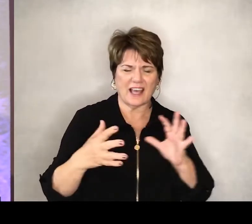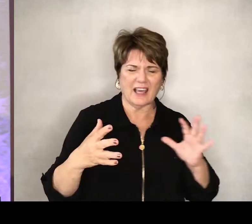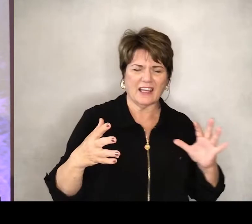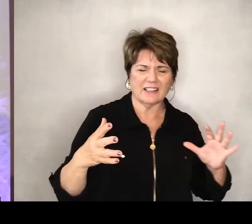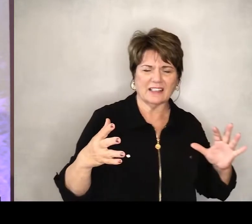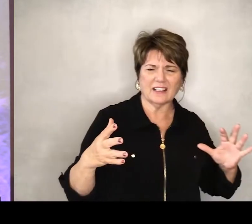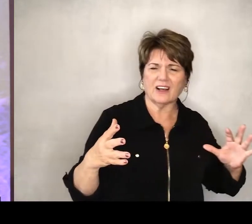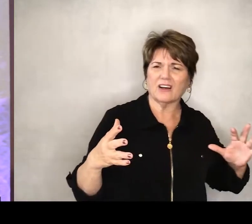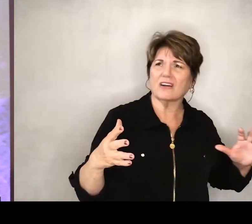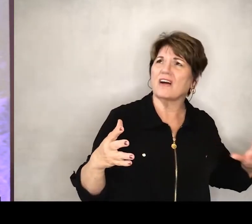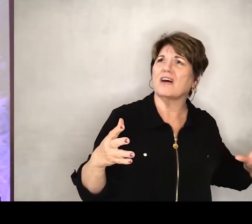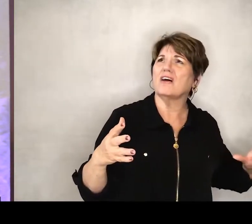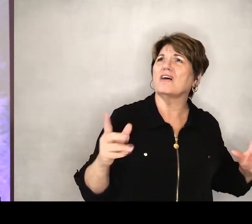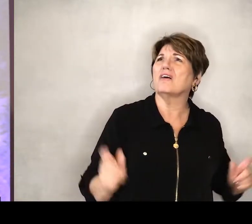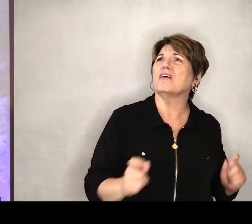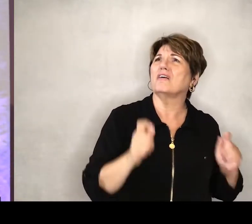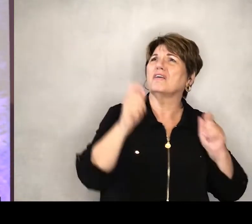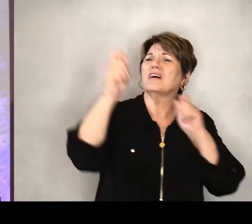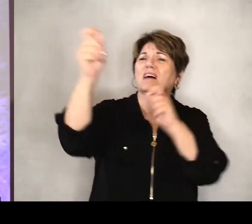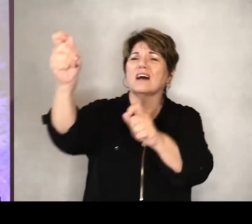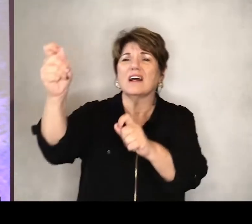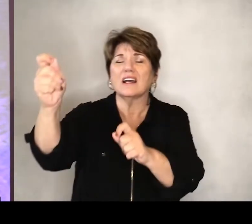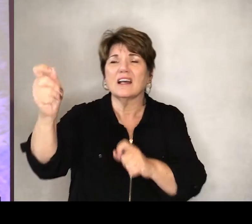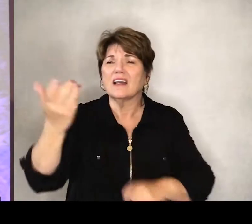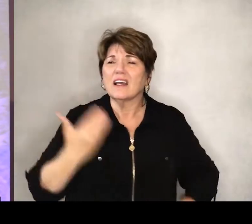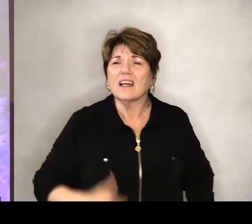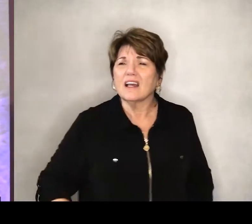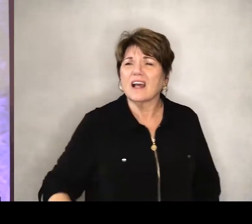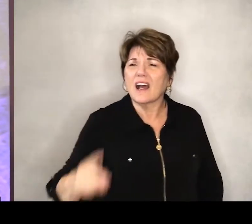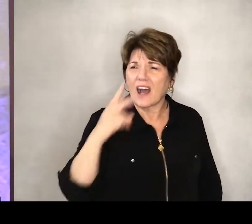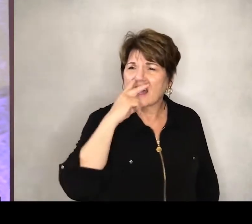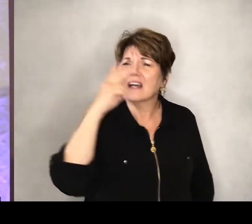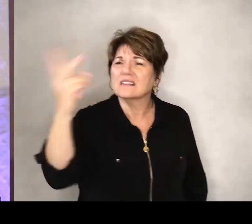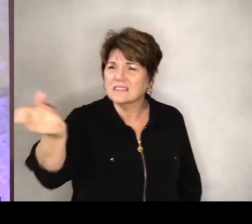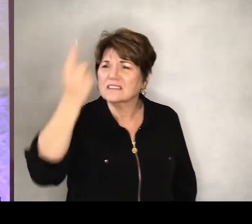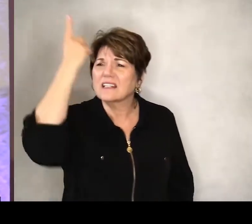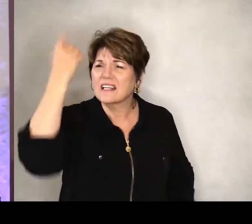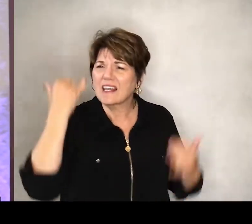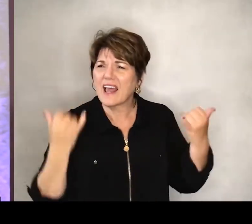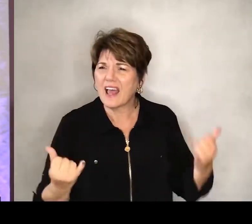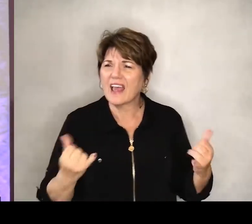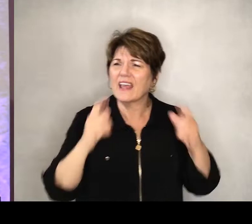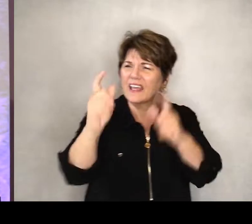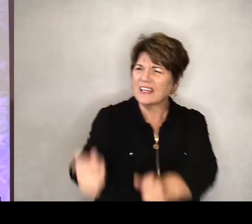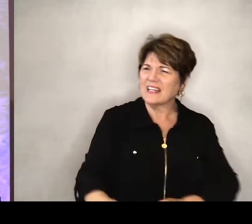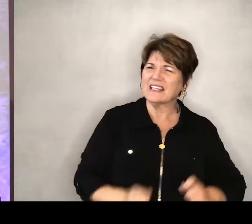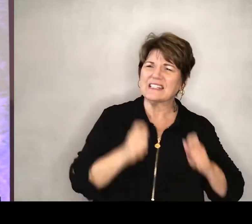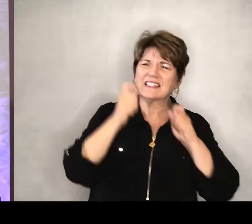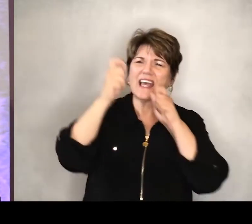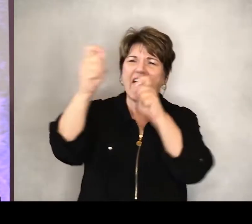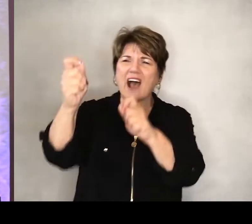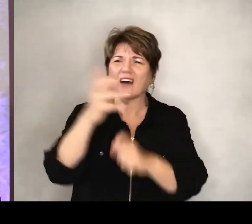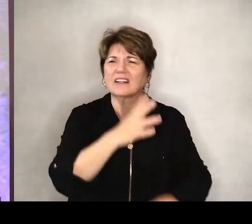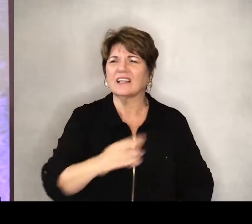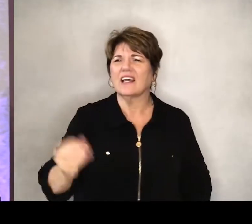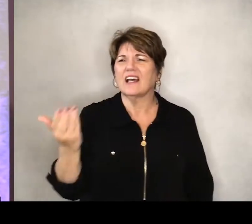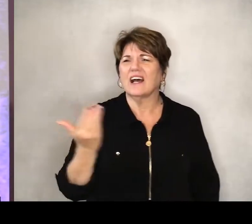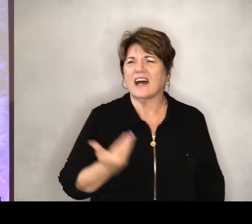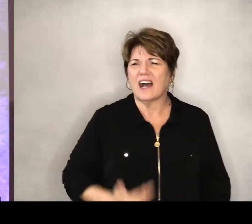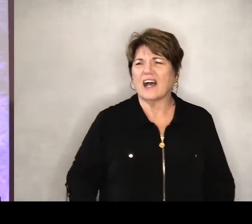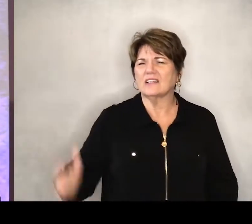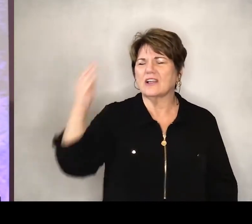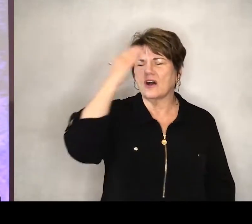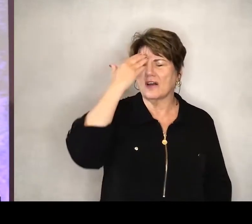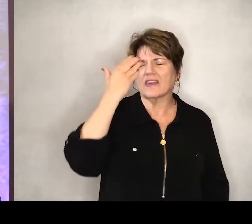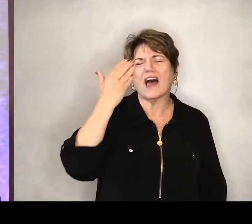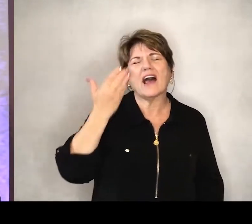to let it all go. I see it now, laying it down.